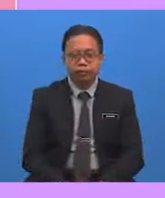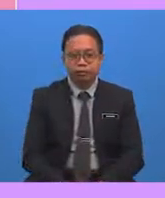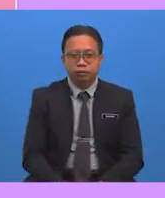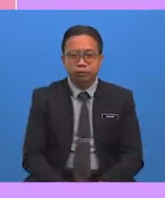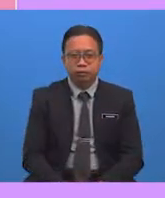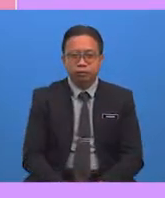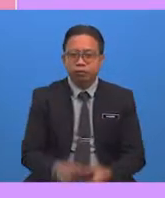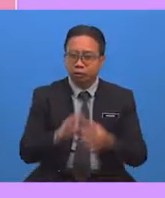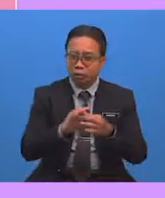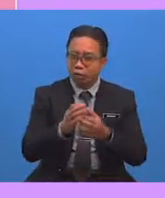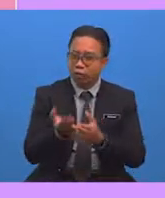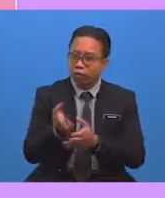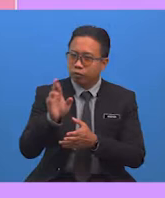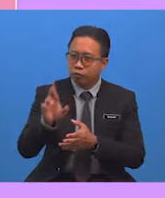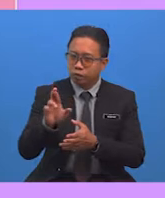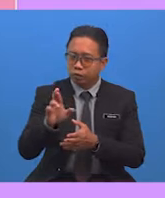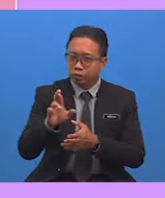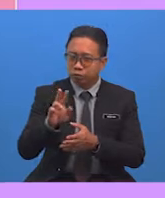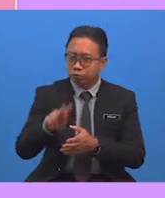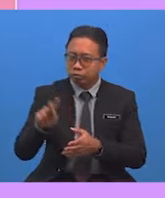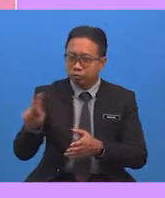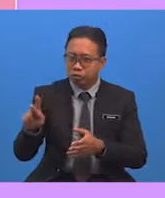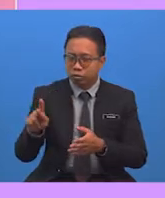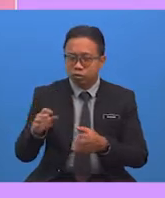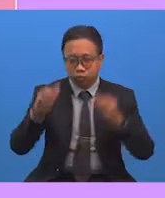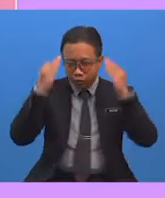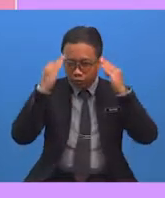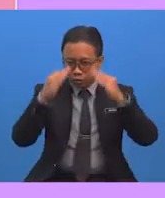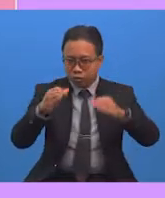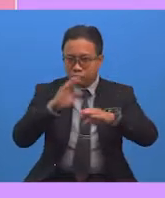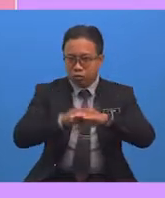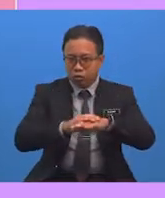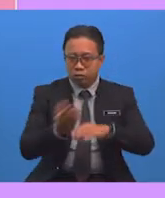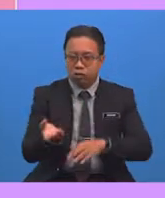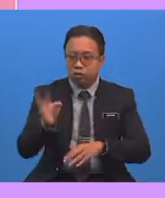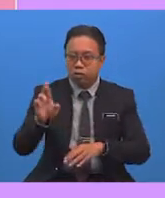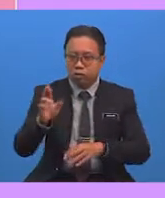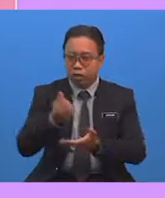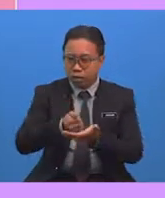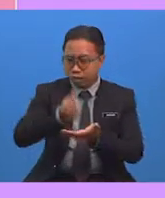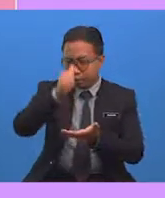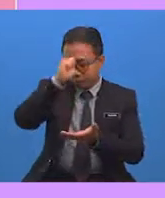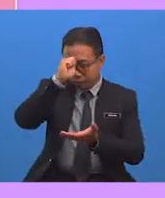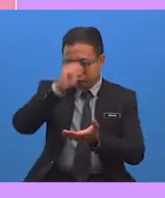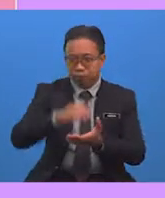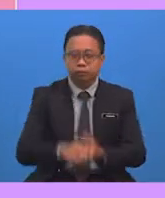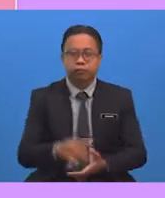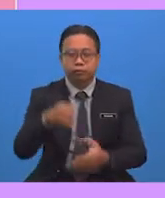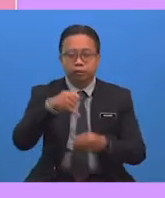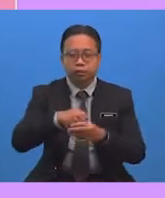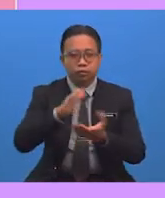traits of their children rather than focusing on their academic performance in